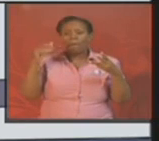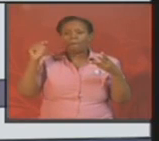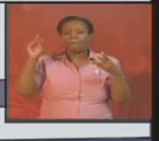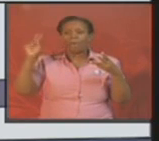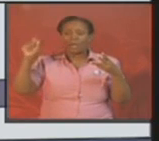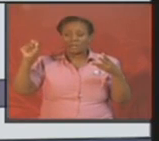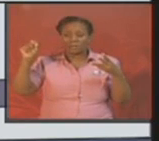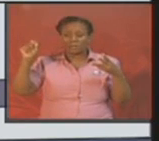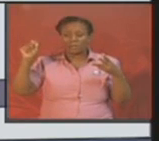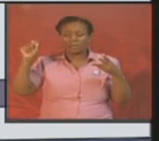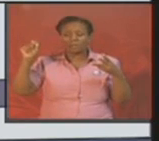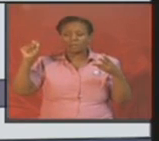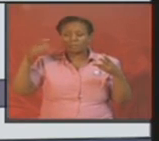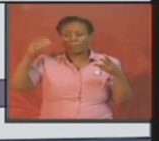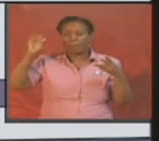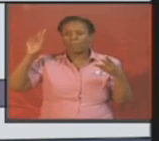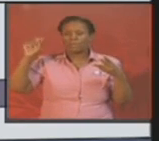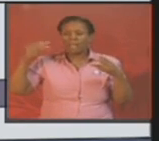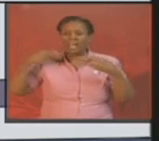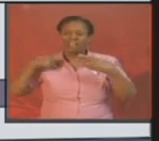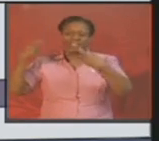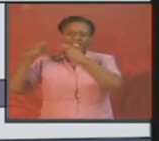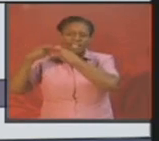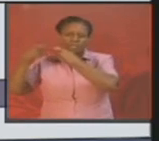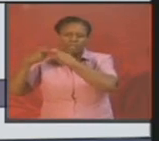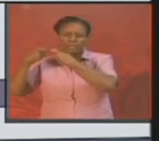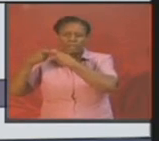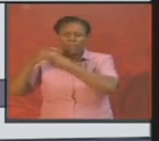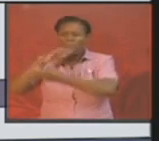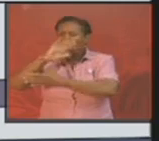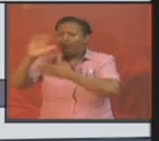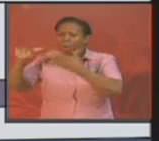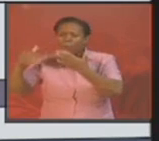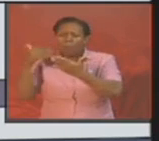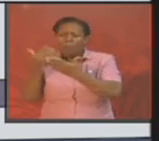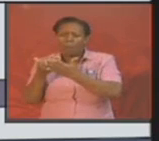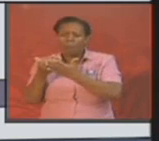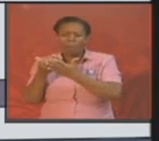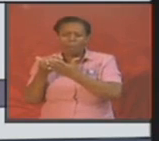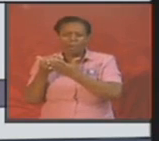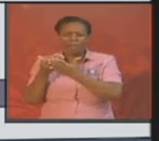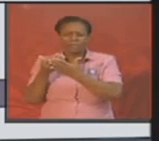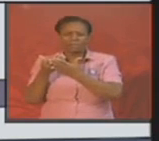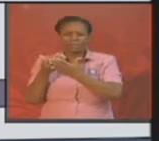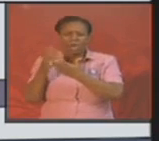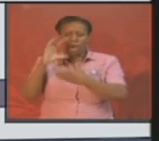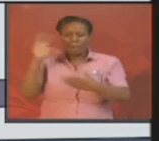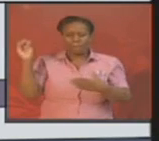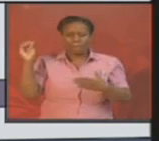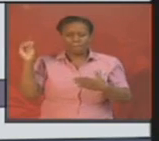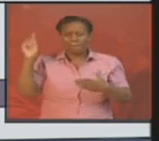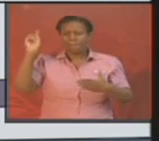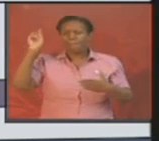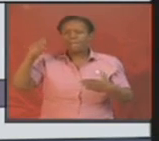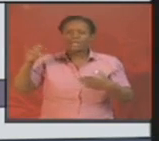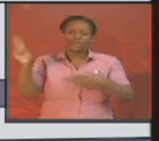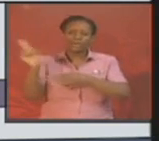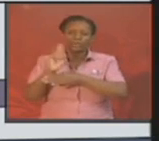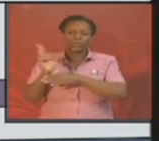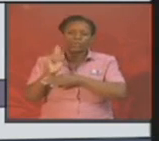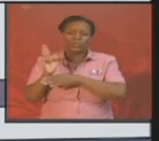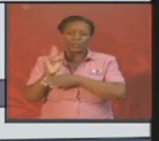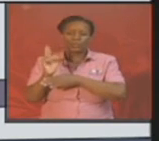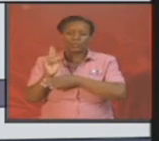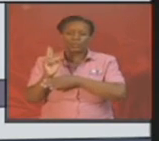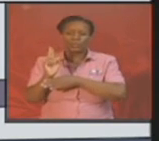TTBiz Link system that all agencies are involved and participate and interact with this system. And through this system, you can do tracing